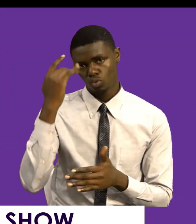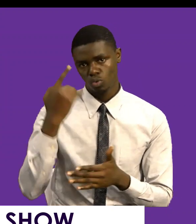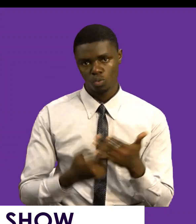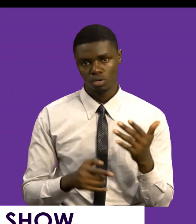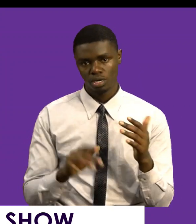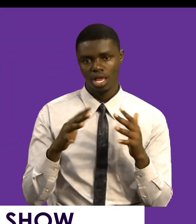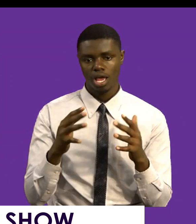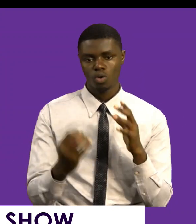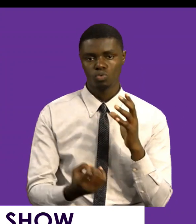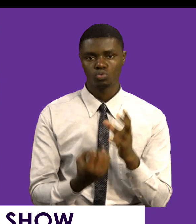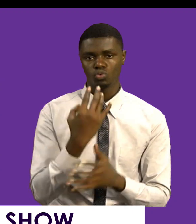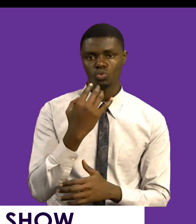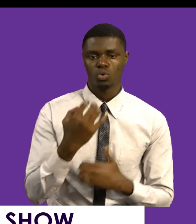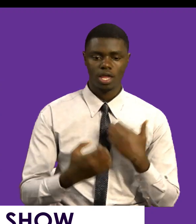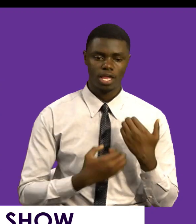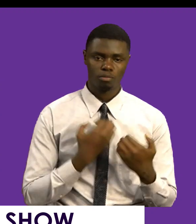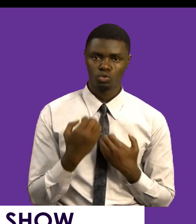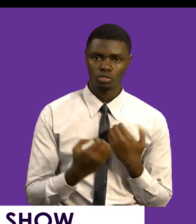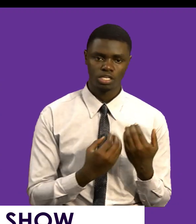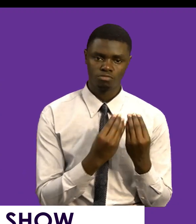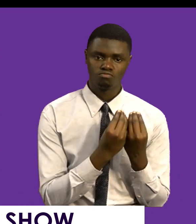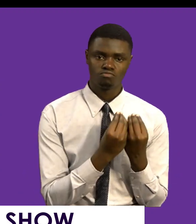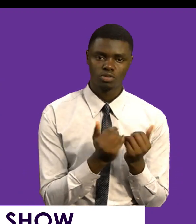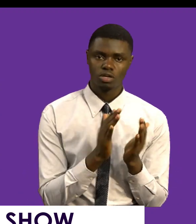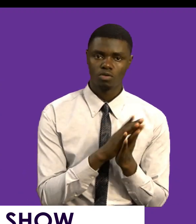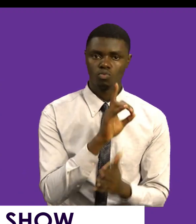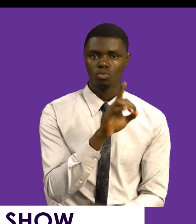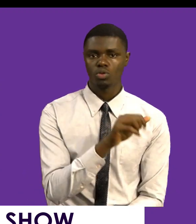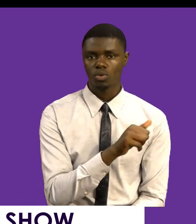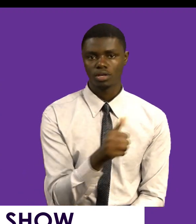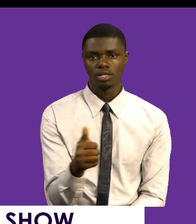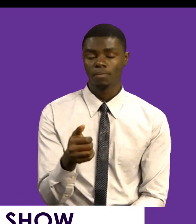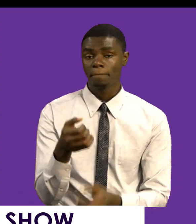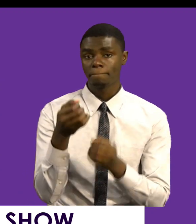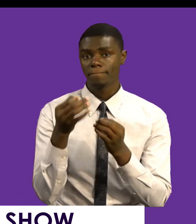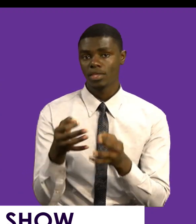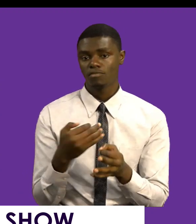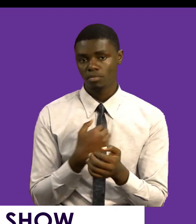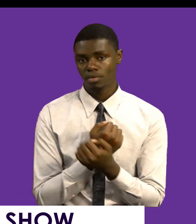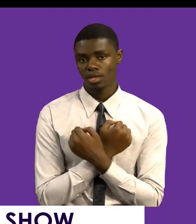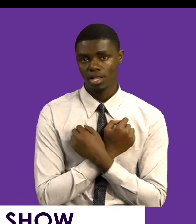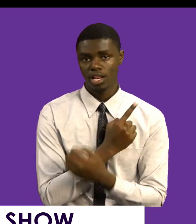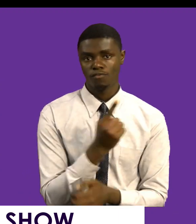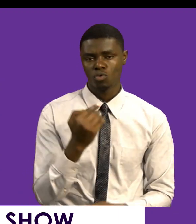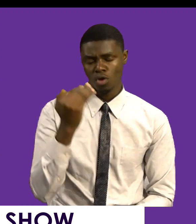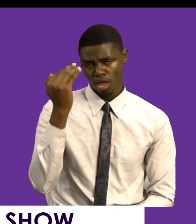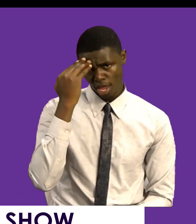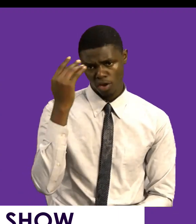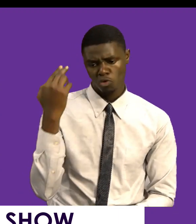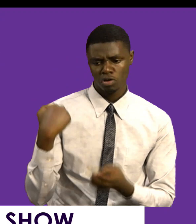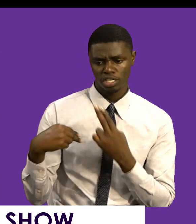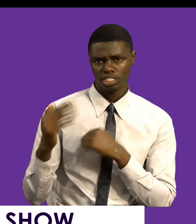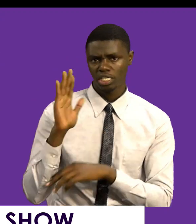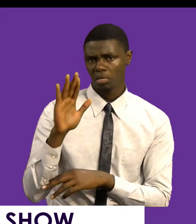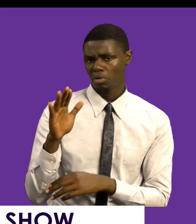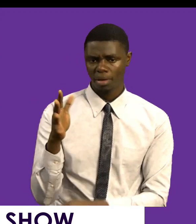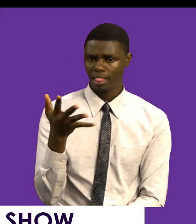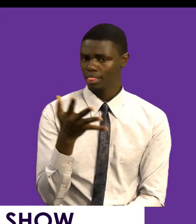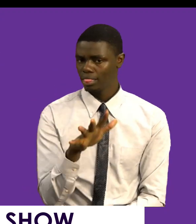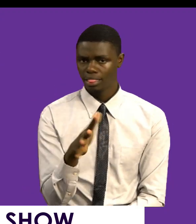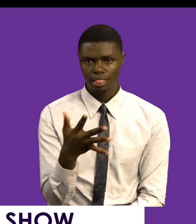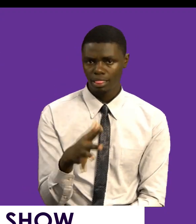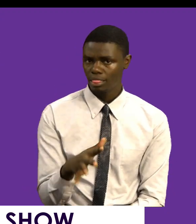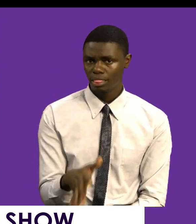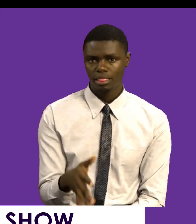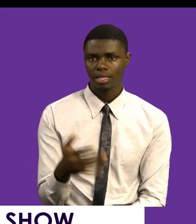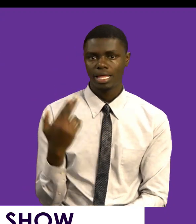how to grow emotionally and deal with each other. If I love you and I know that your history may look like, quote